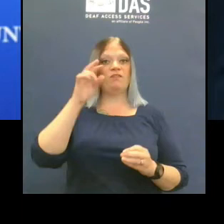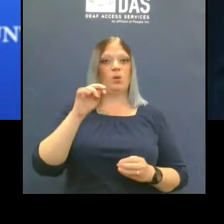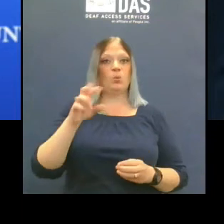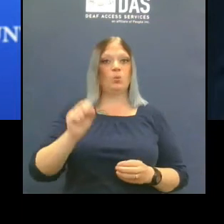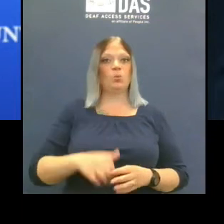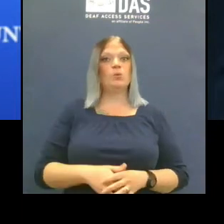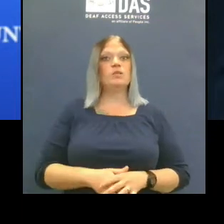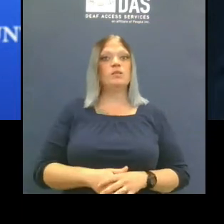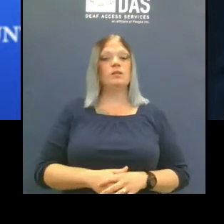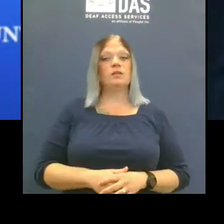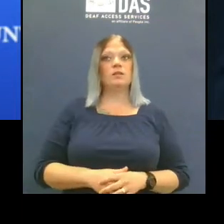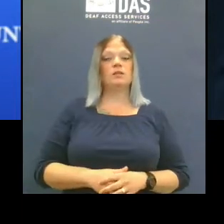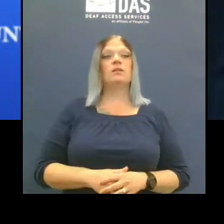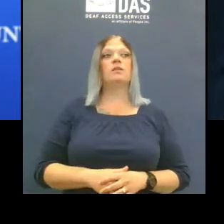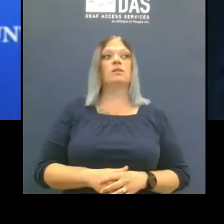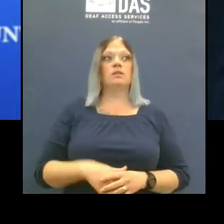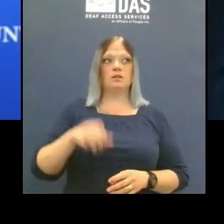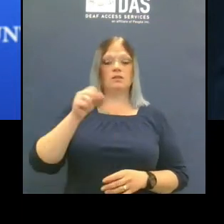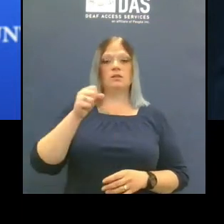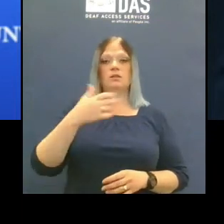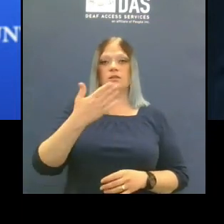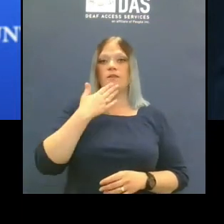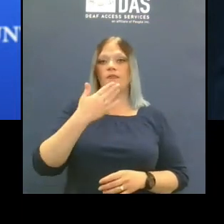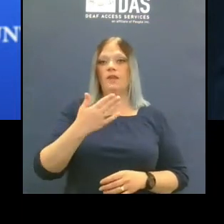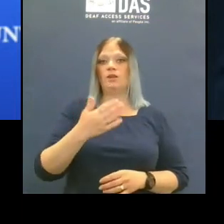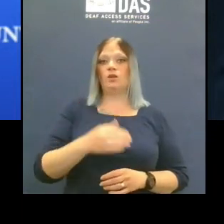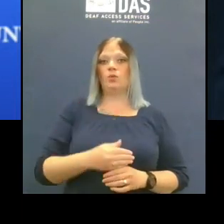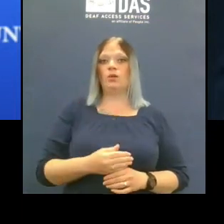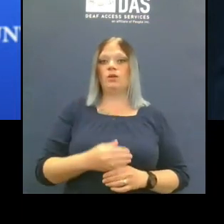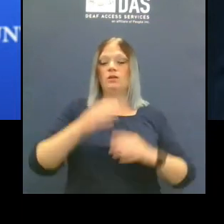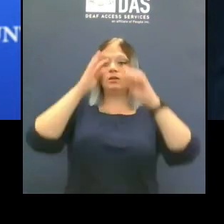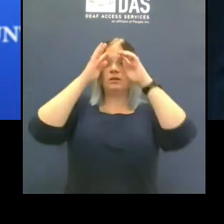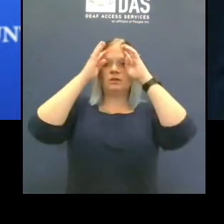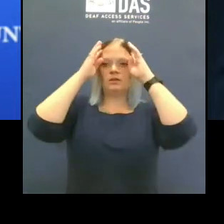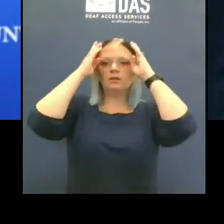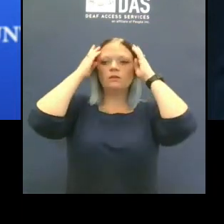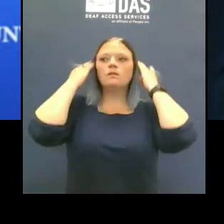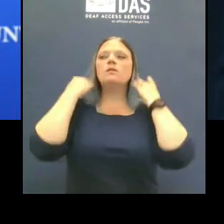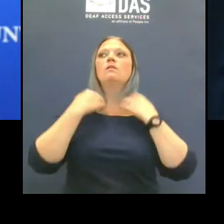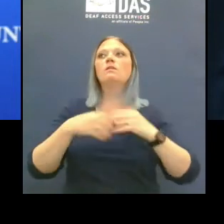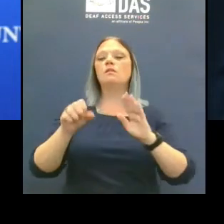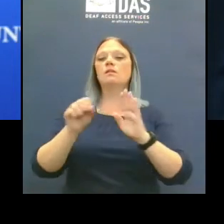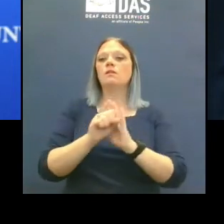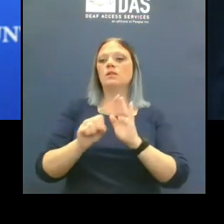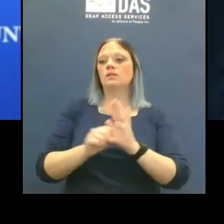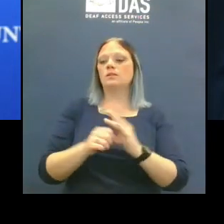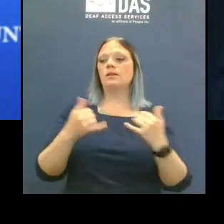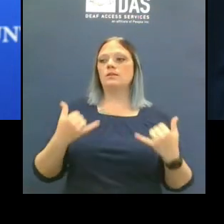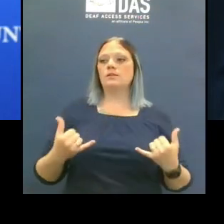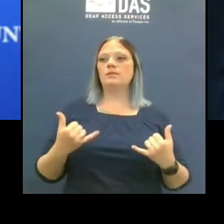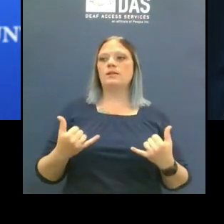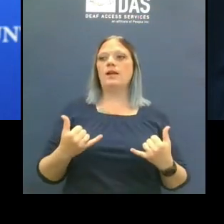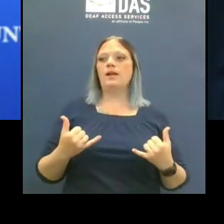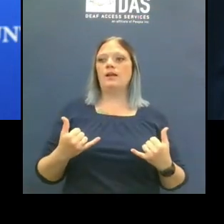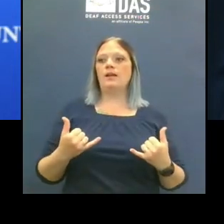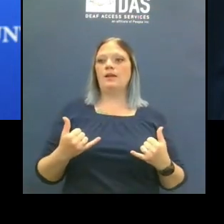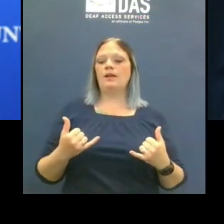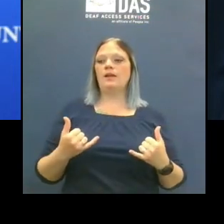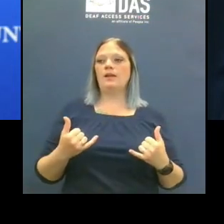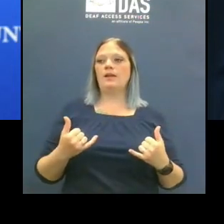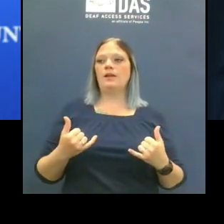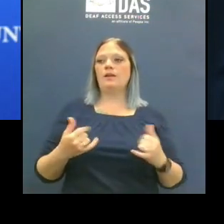News? Yeah, thanks for taking another round of questions. The state today unveiled a